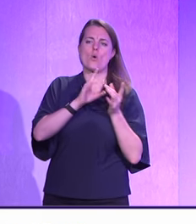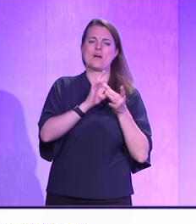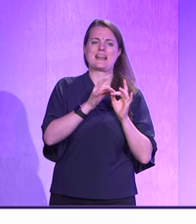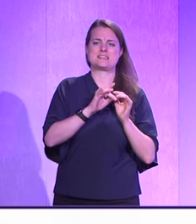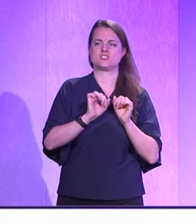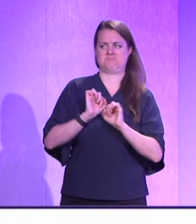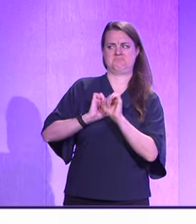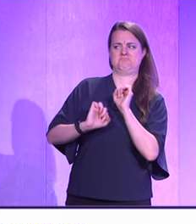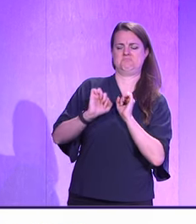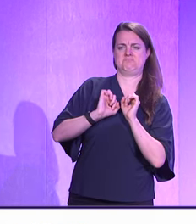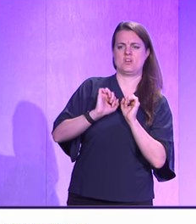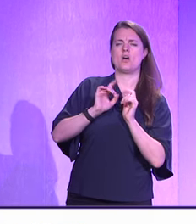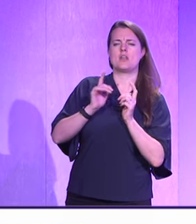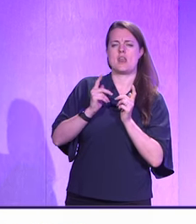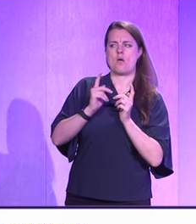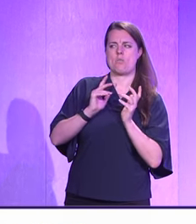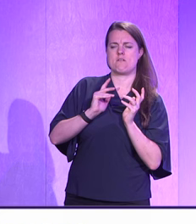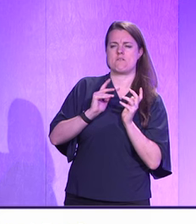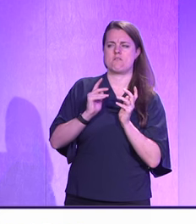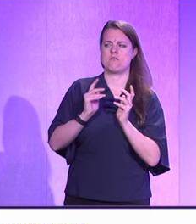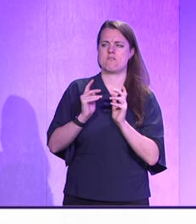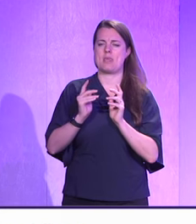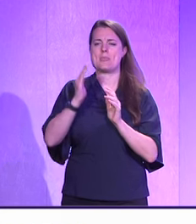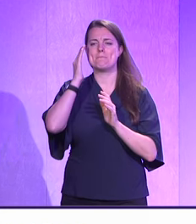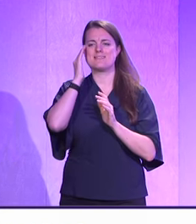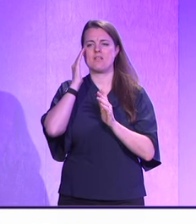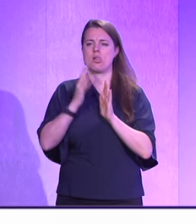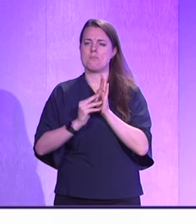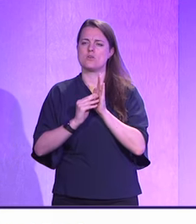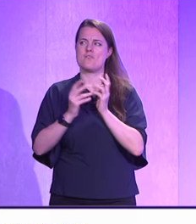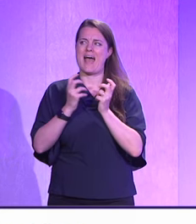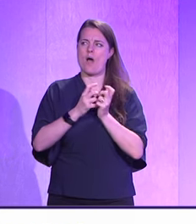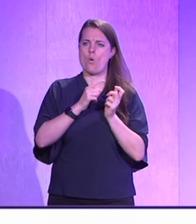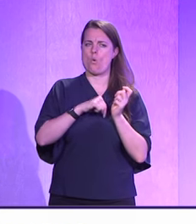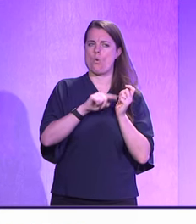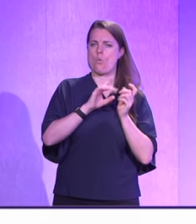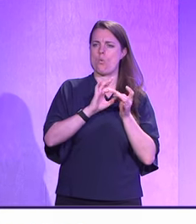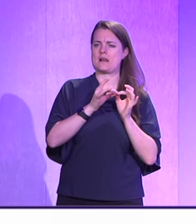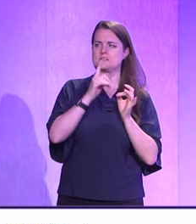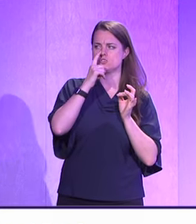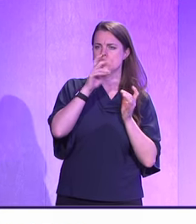towards this sort of mental model of how their organization can exist and thrive.